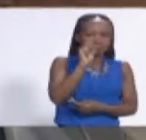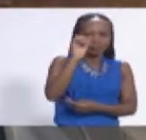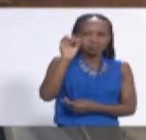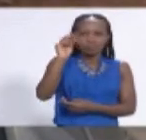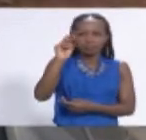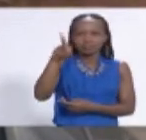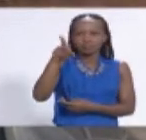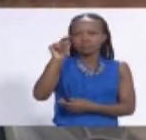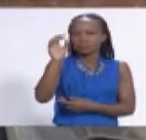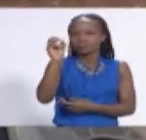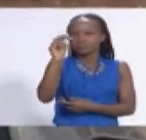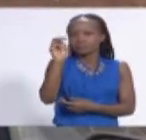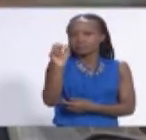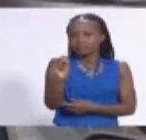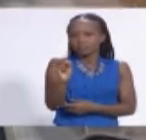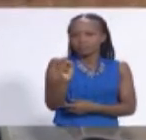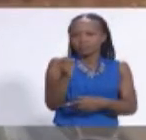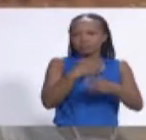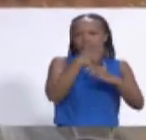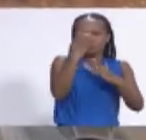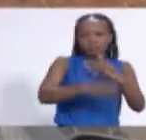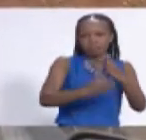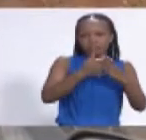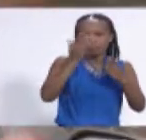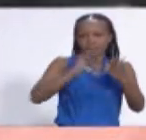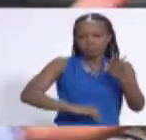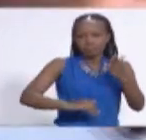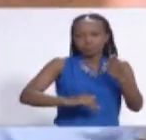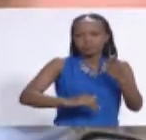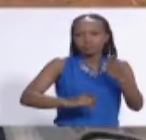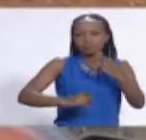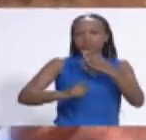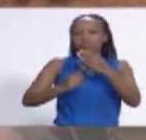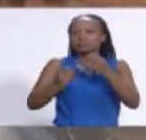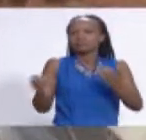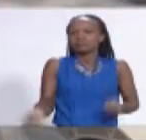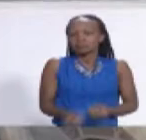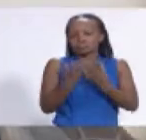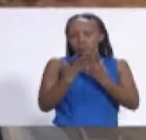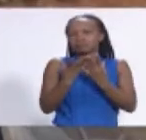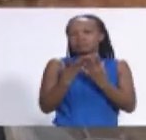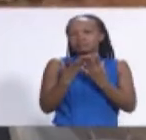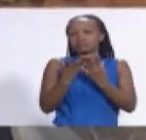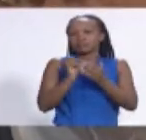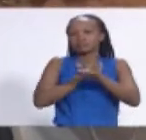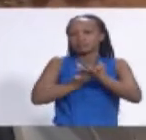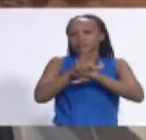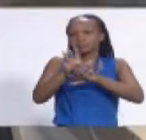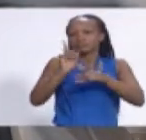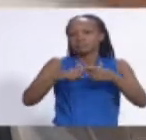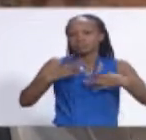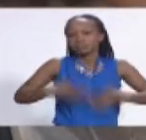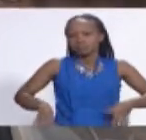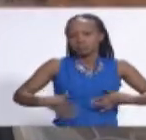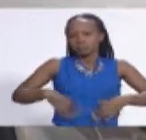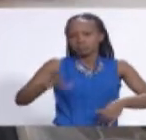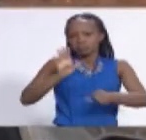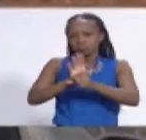So before it comes out nitakuwa nime spread to many people because I will